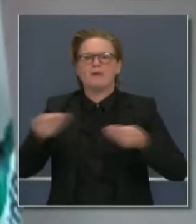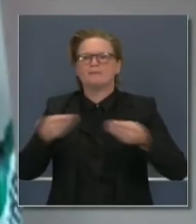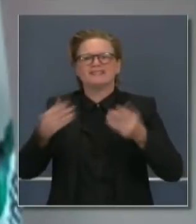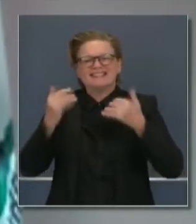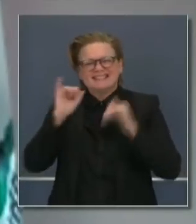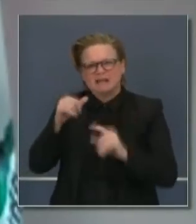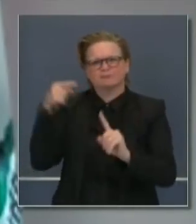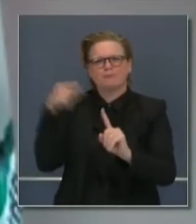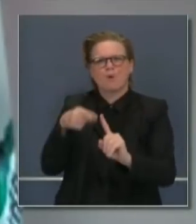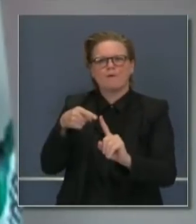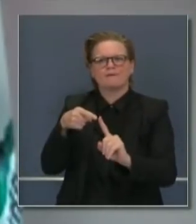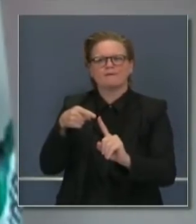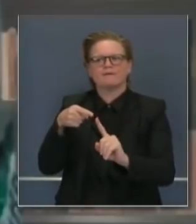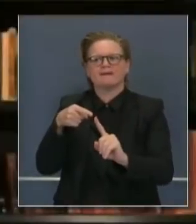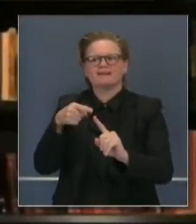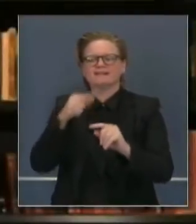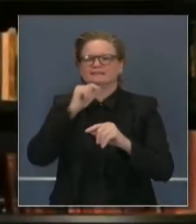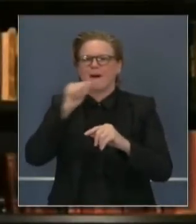transmission.